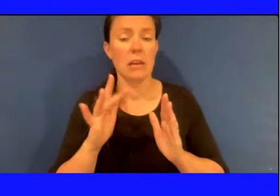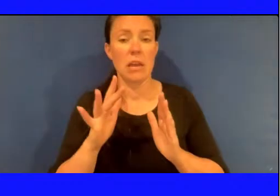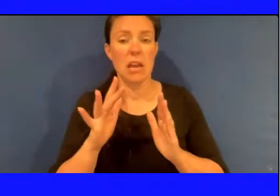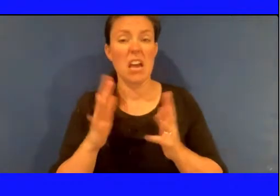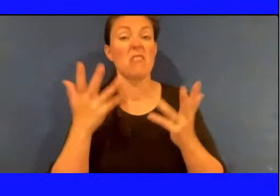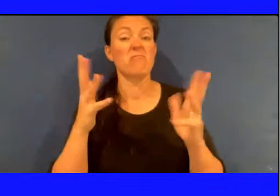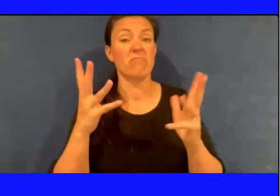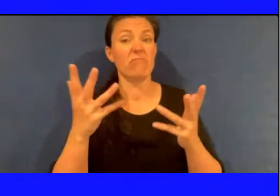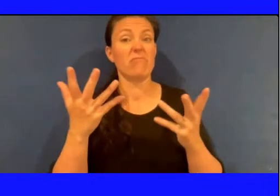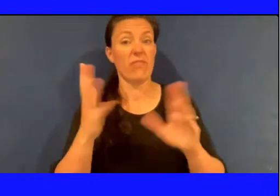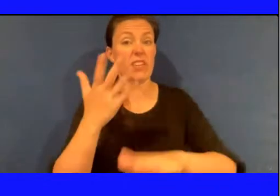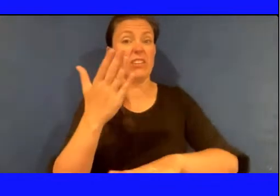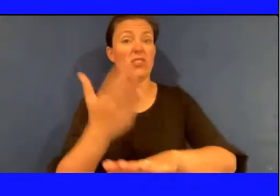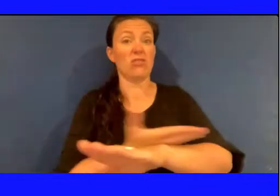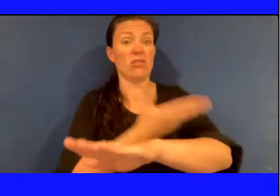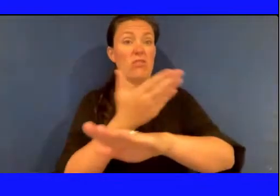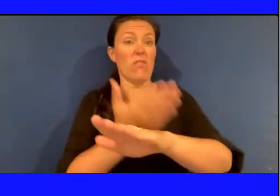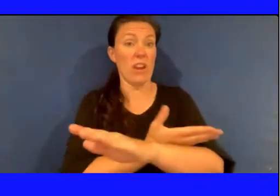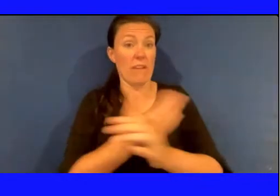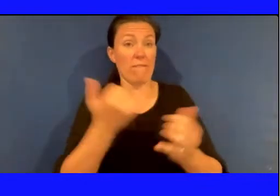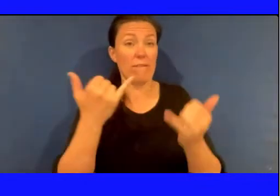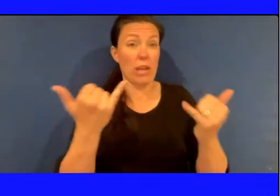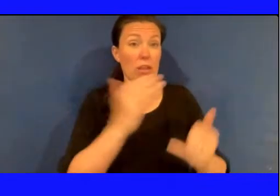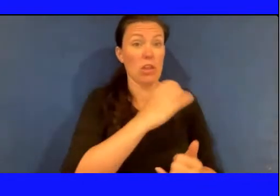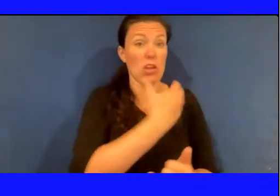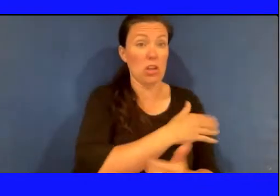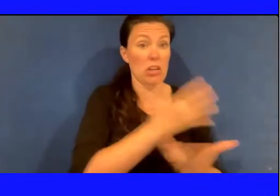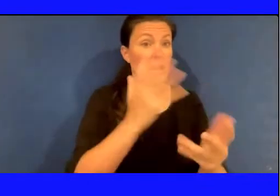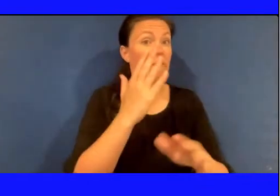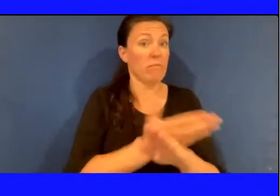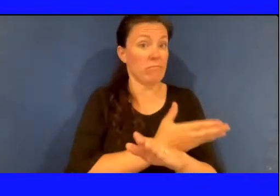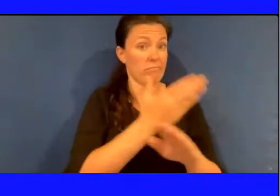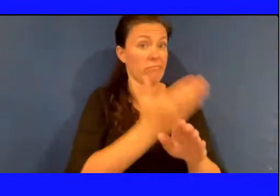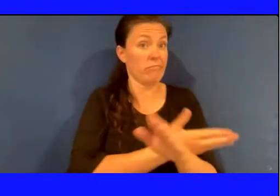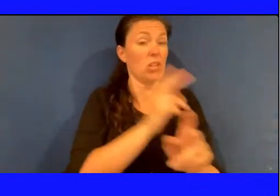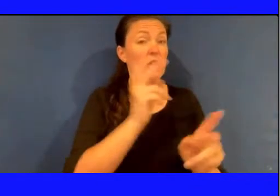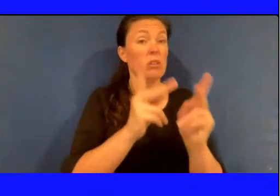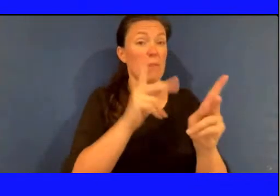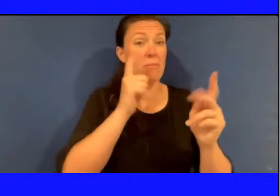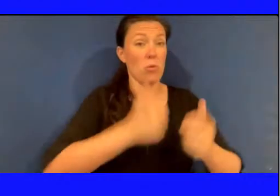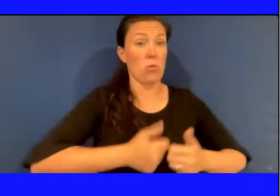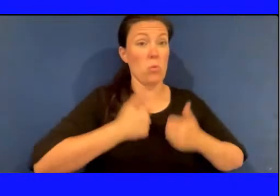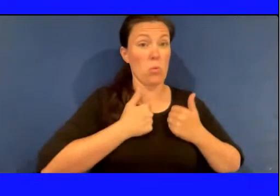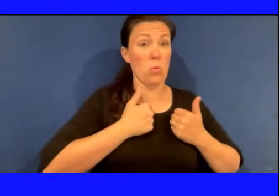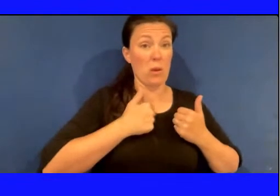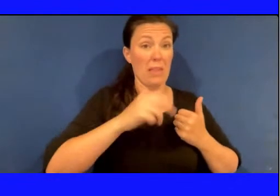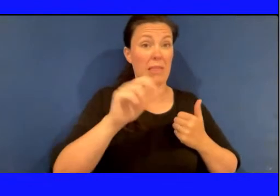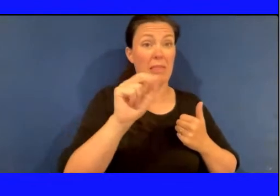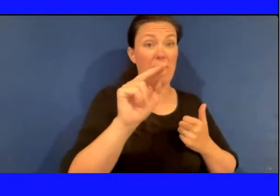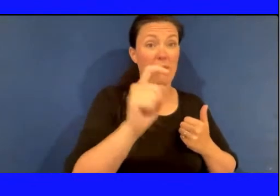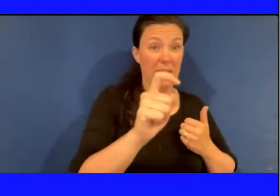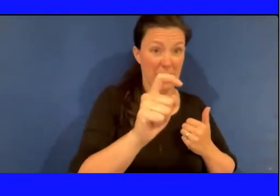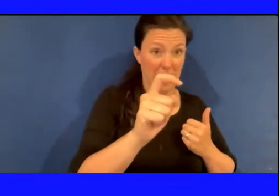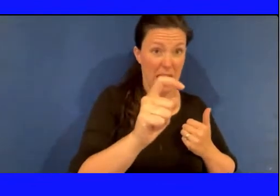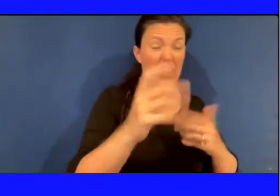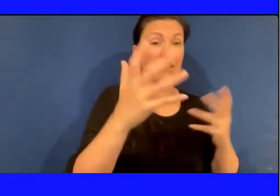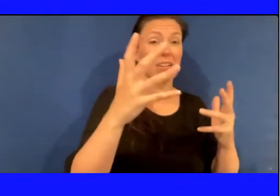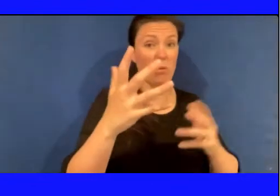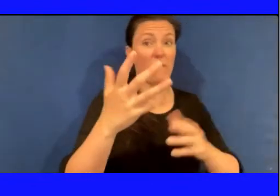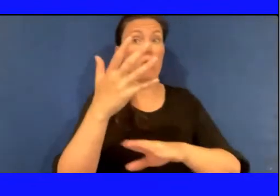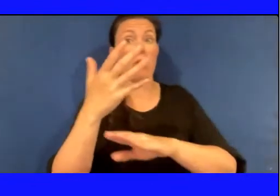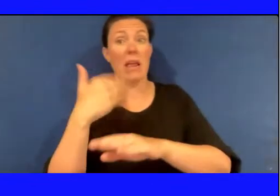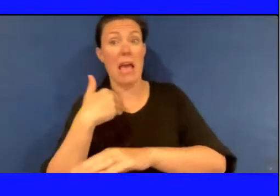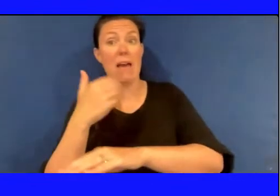renovating the existing clinic to accept folks that were moving out of the annex so that we can demolish the annex to build the new building, including the